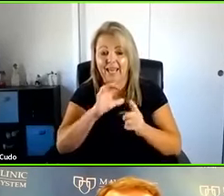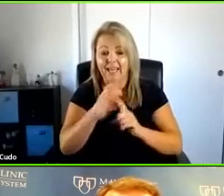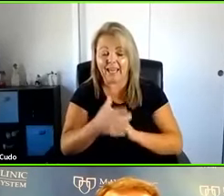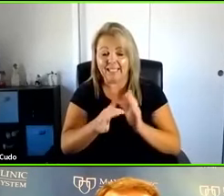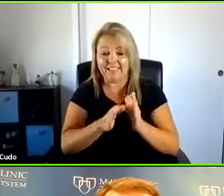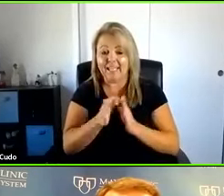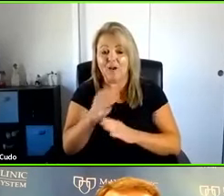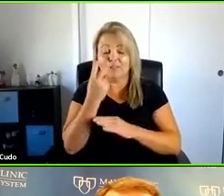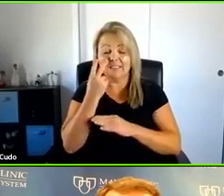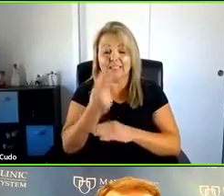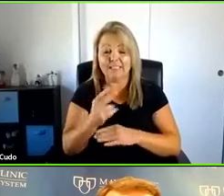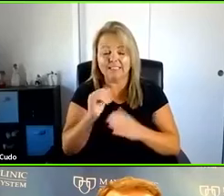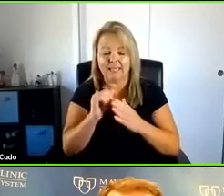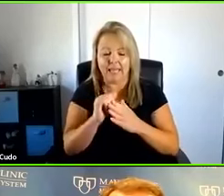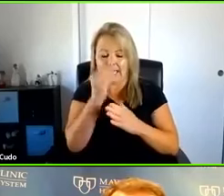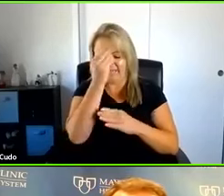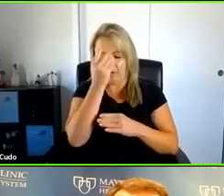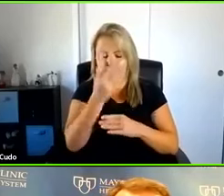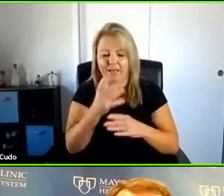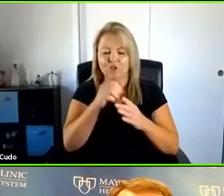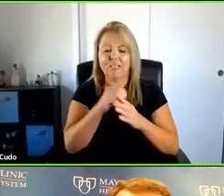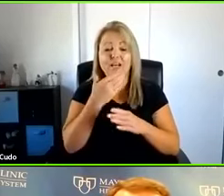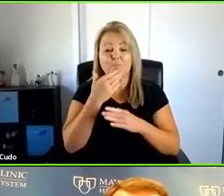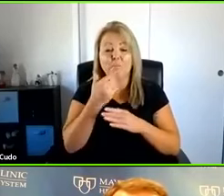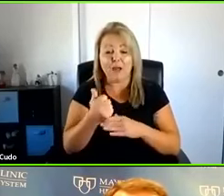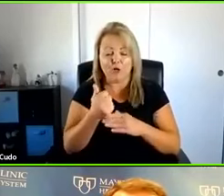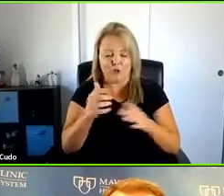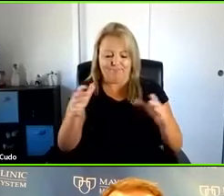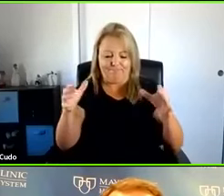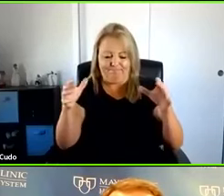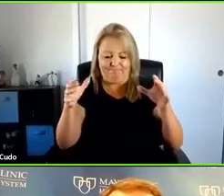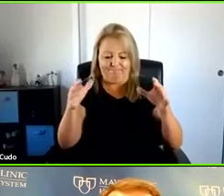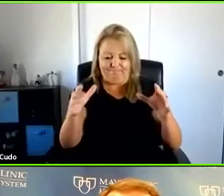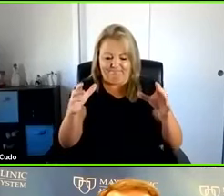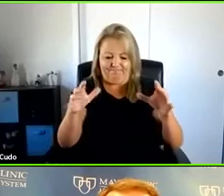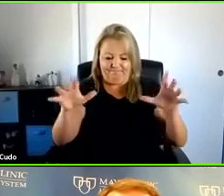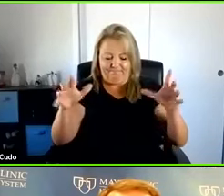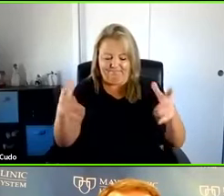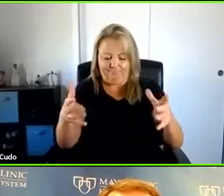that data in a better context. It's really